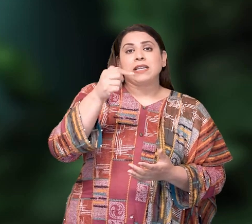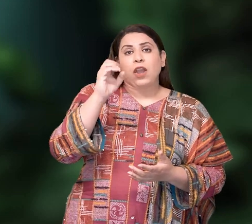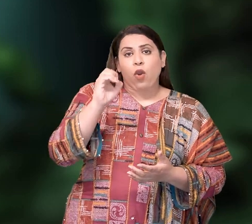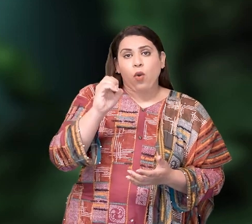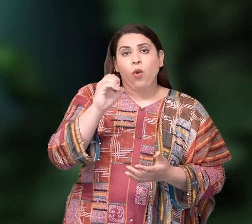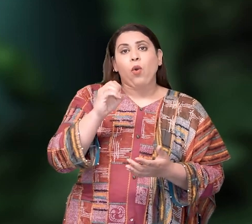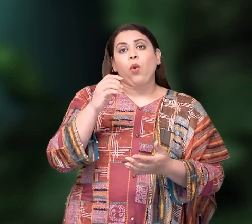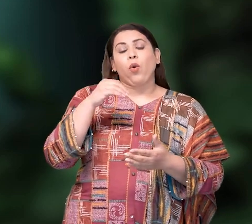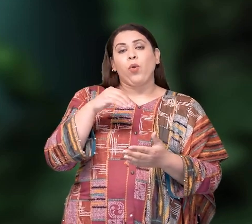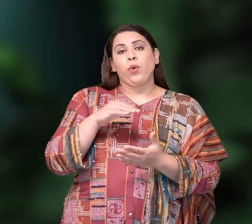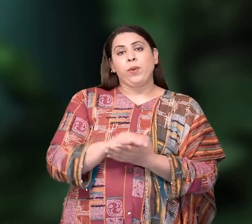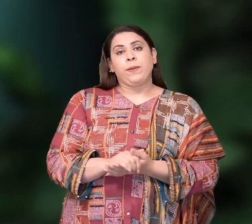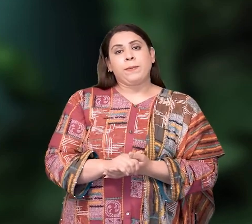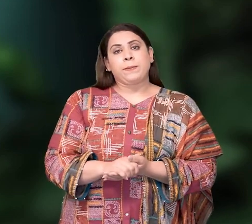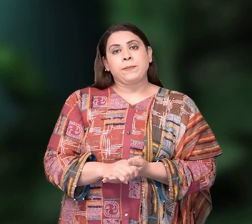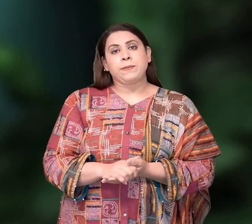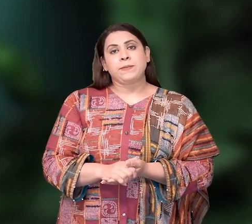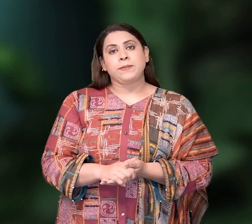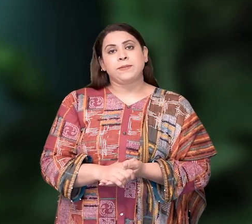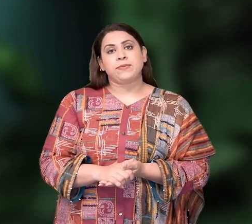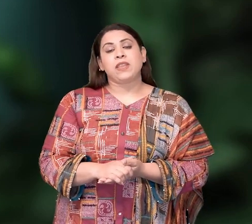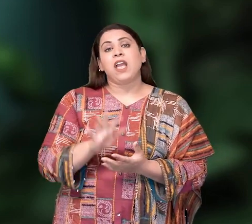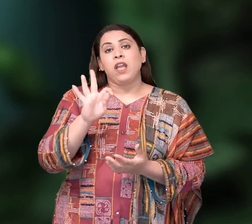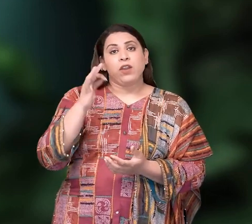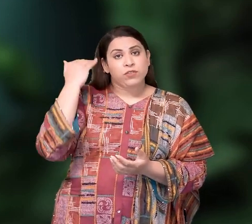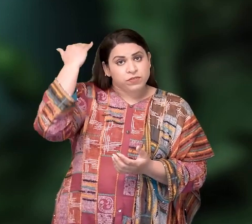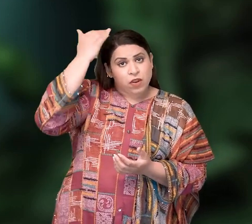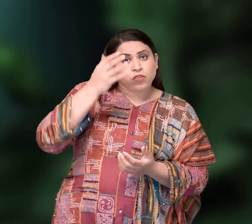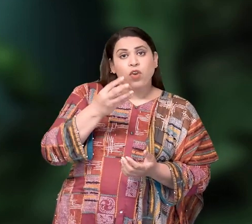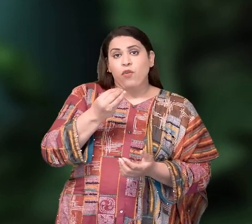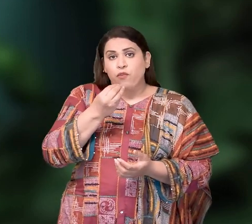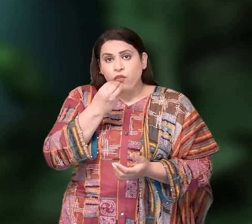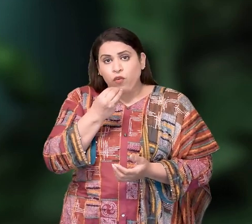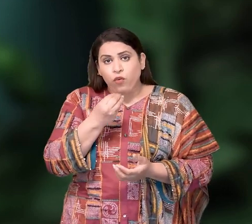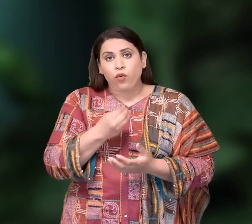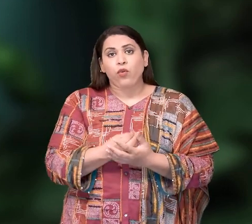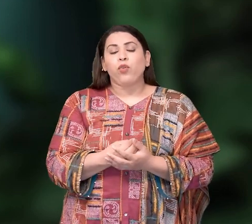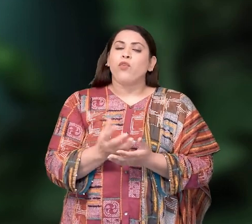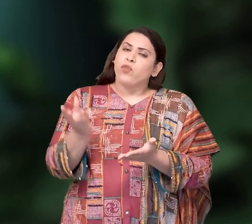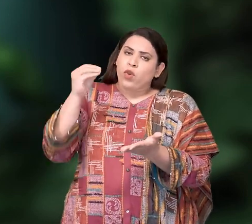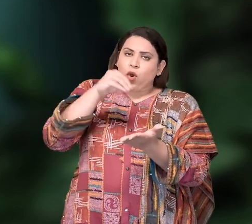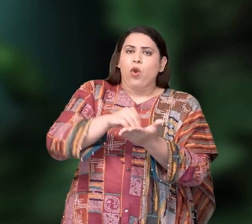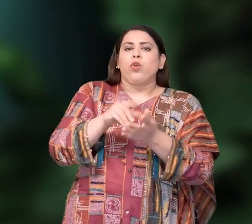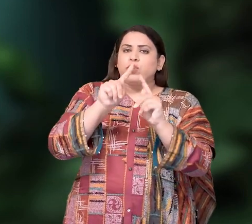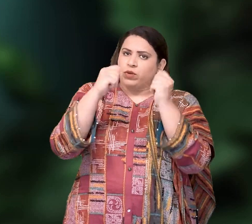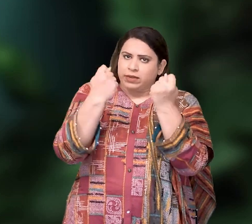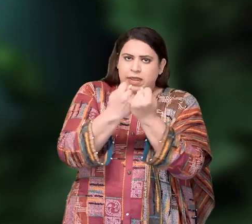inspiring man, and the founder of Roots was also there.